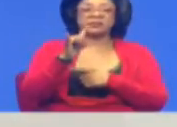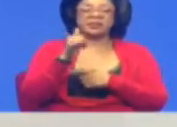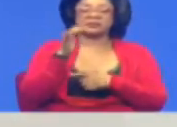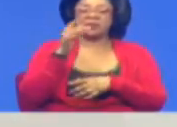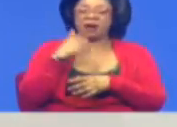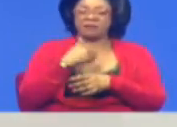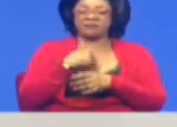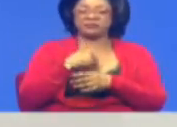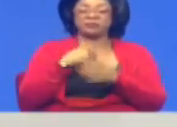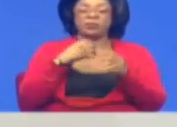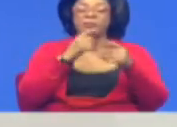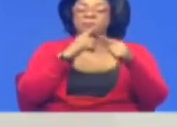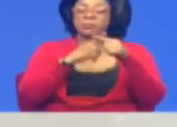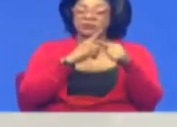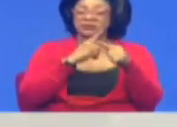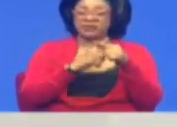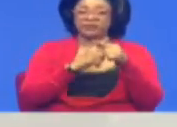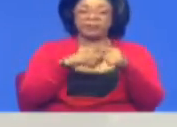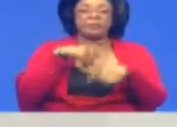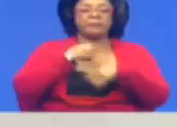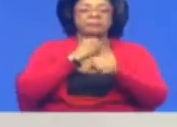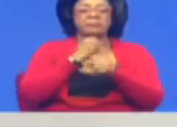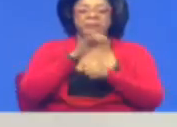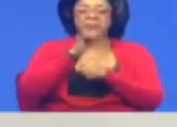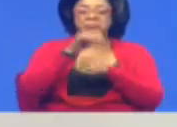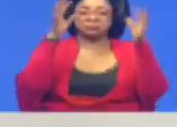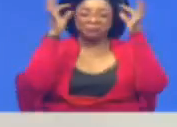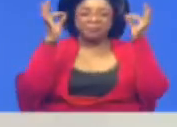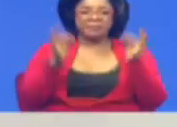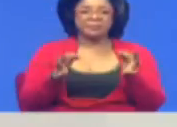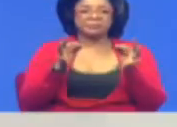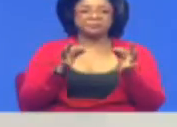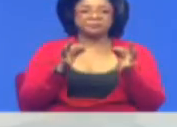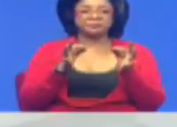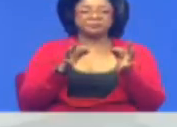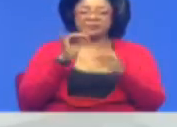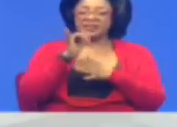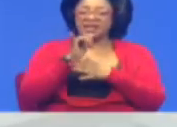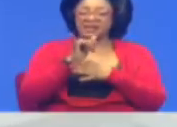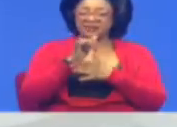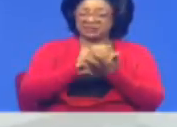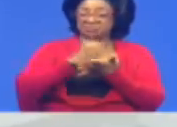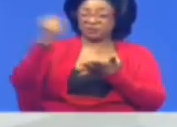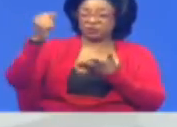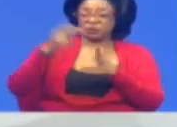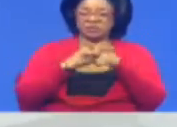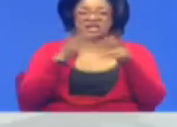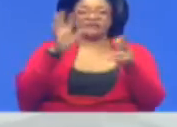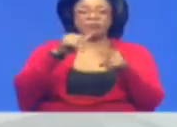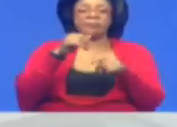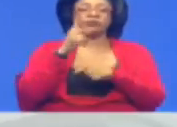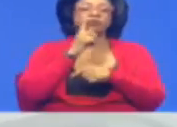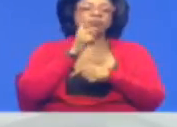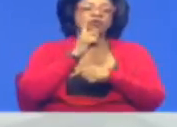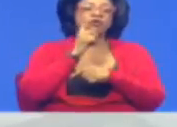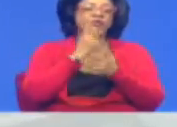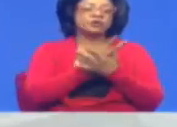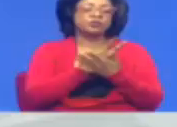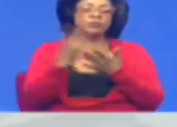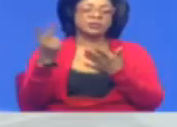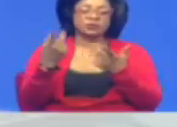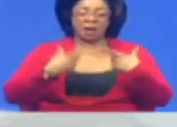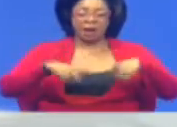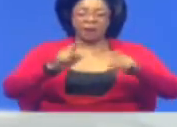positive for the virus, prompting the decision. The suspension, which begins tomorrow, will be effective for 2 weeks to allow for